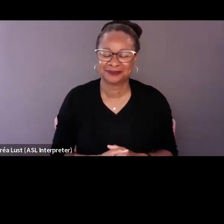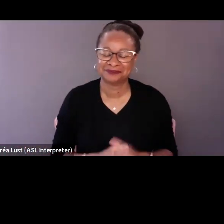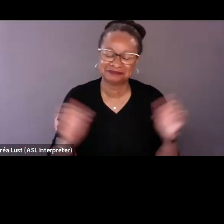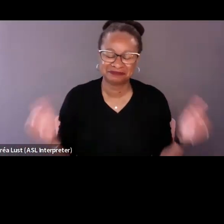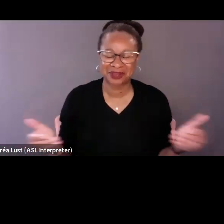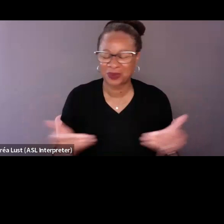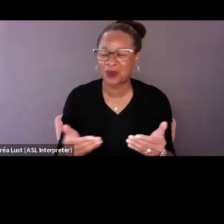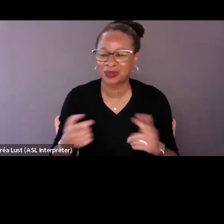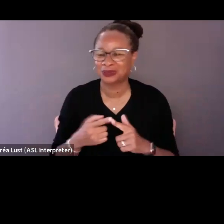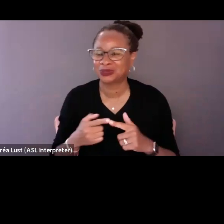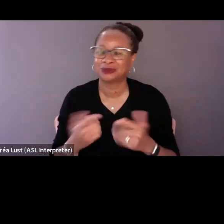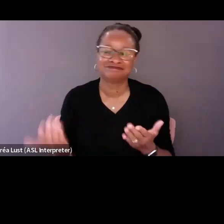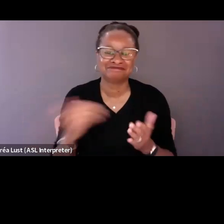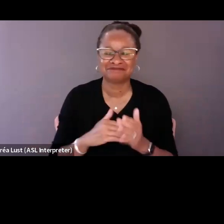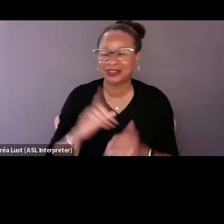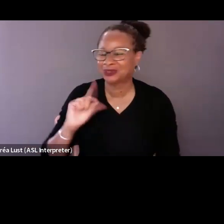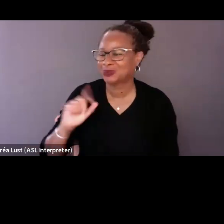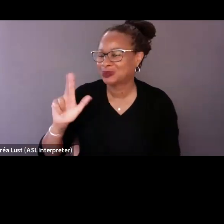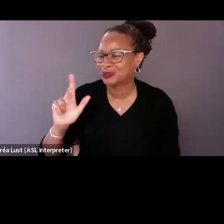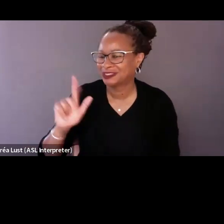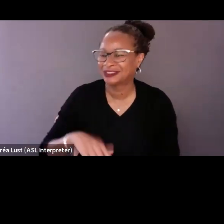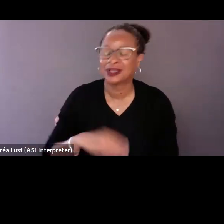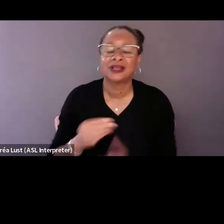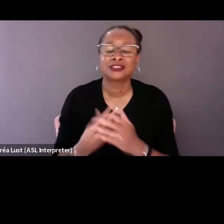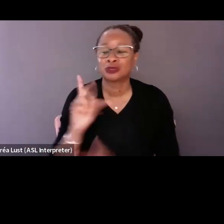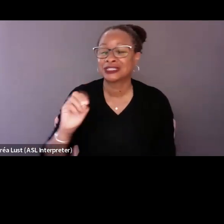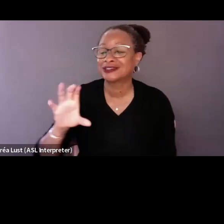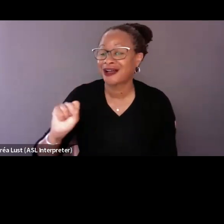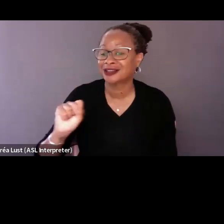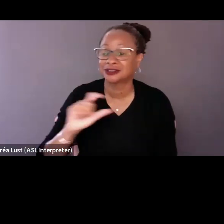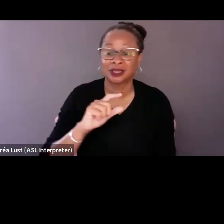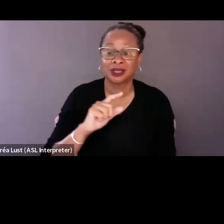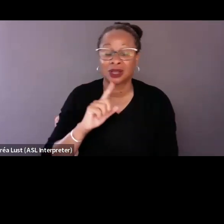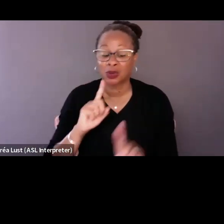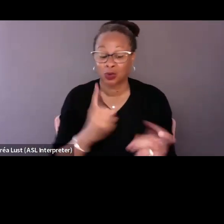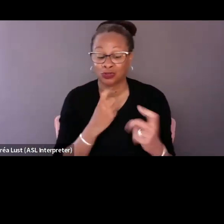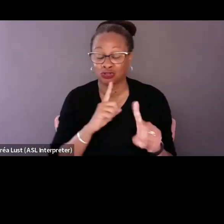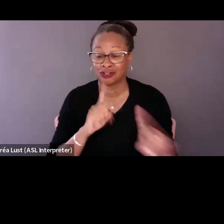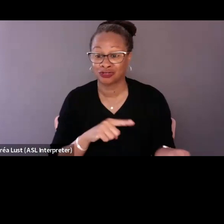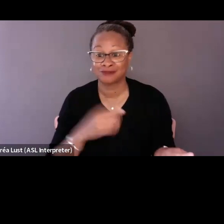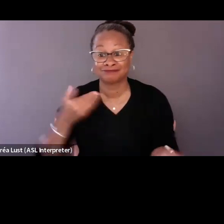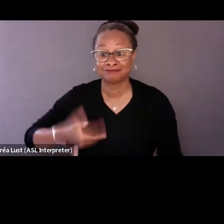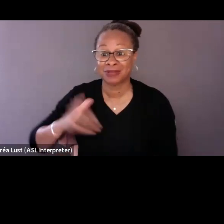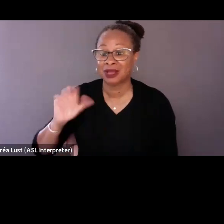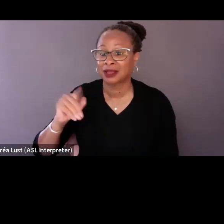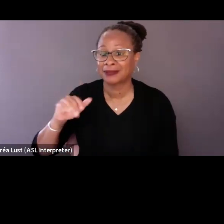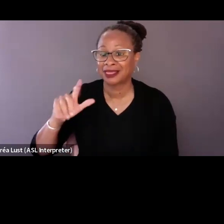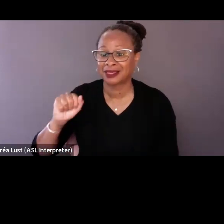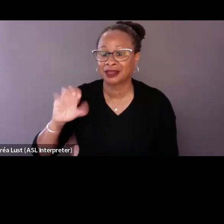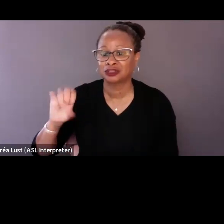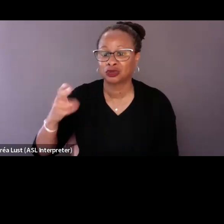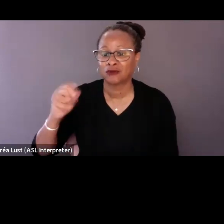Welcome to another 2023 SpringDocs Q&A. My name is Camelia